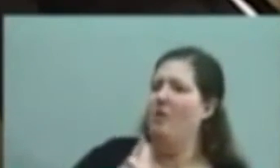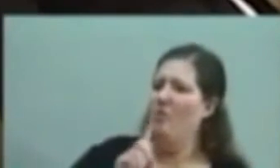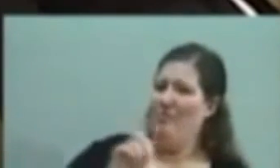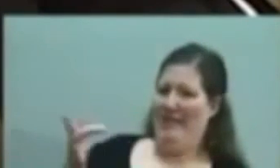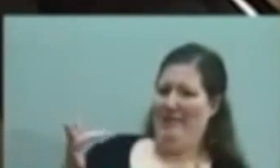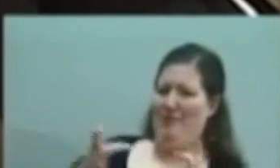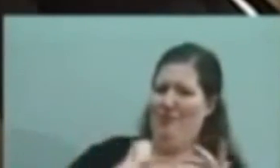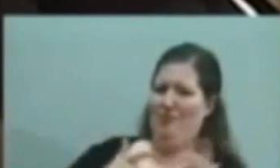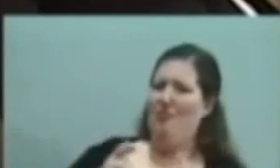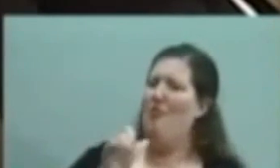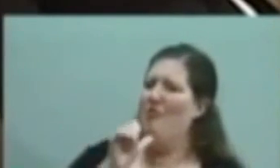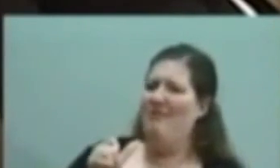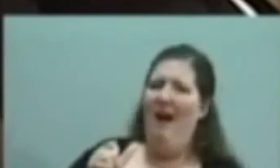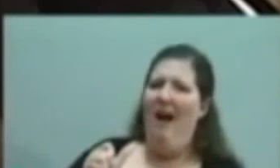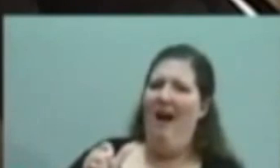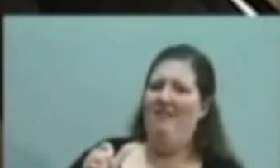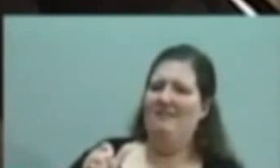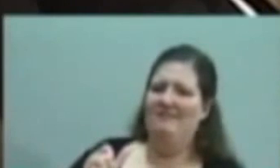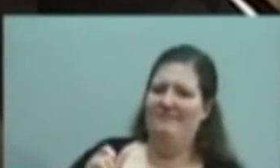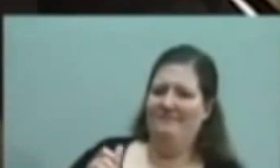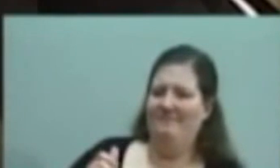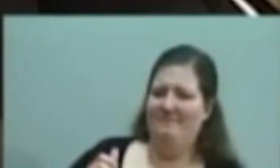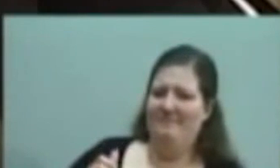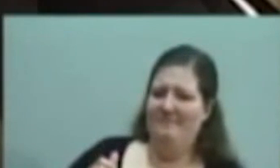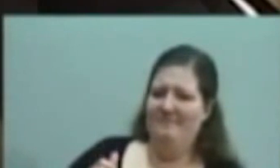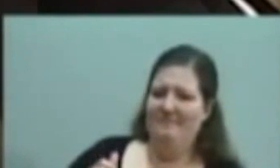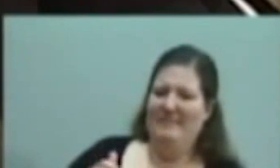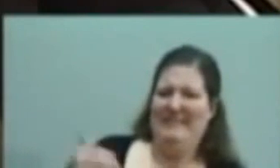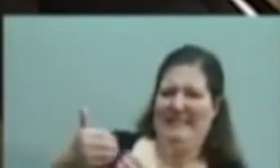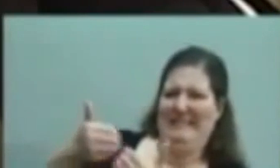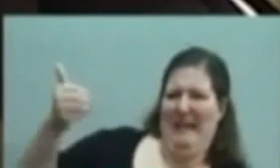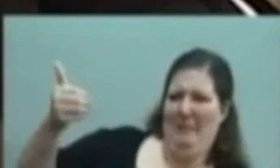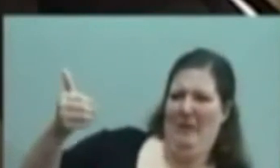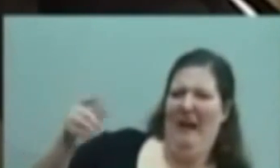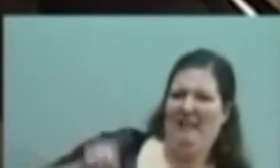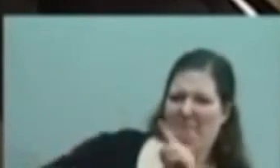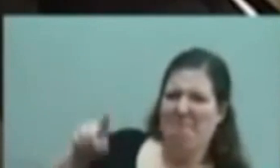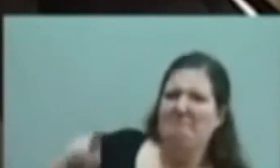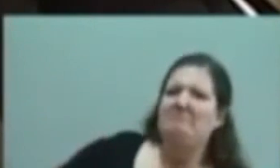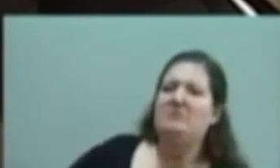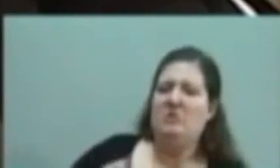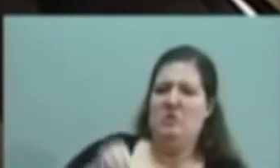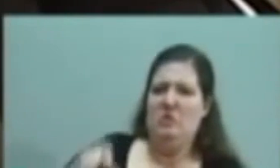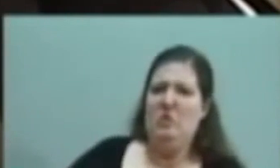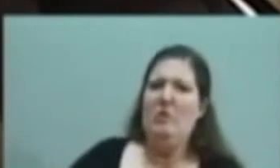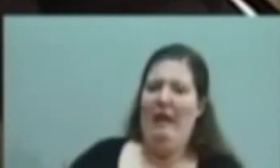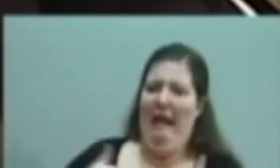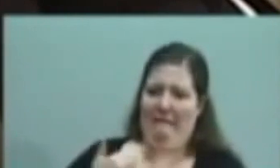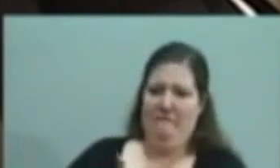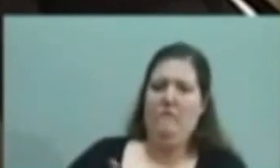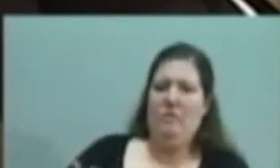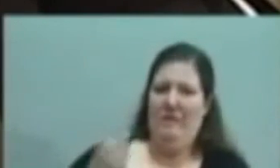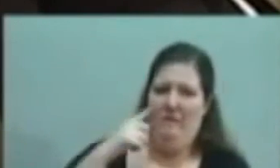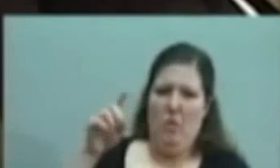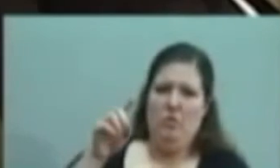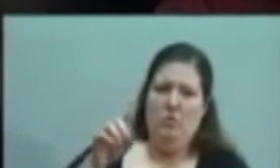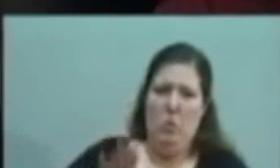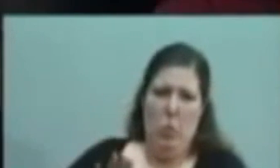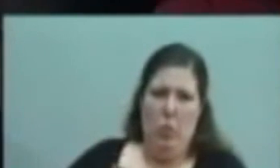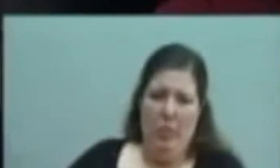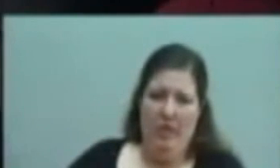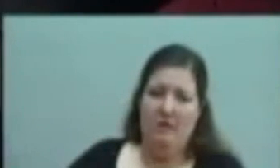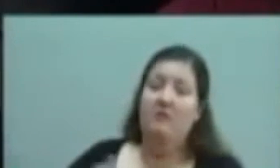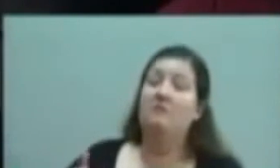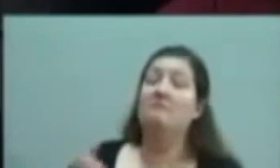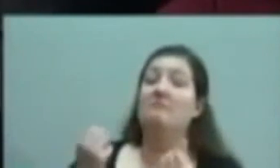not differentiating between students. We're giving resources to schools. And there are a lot